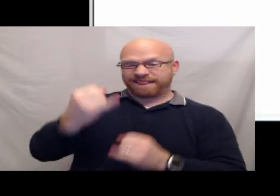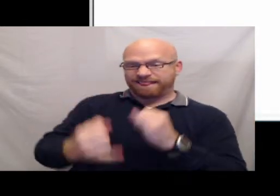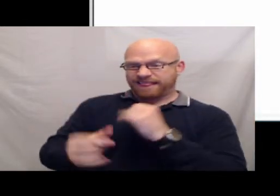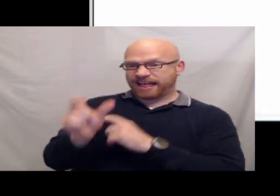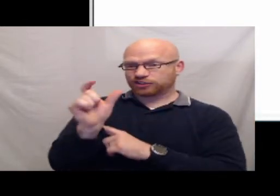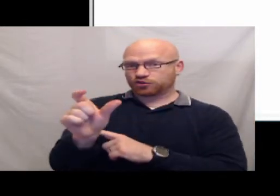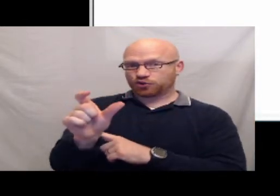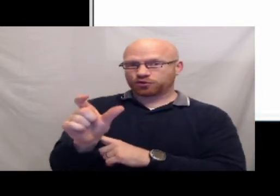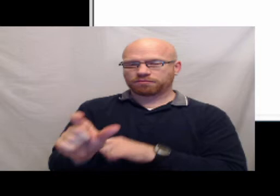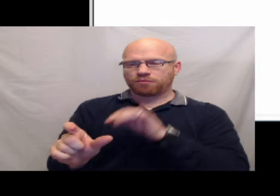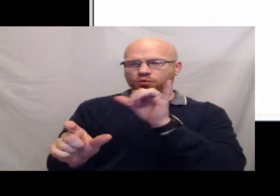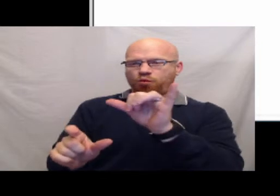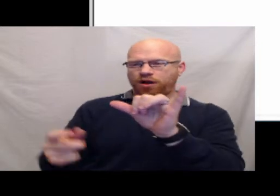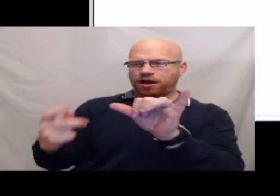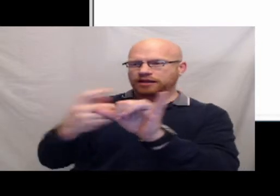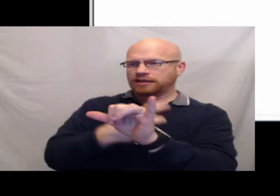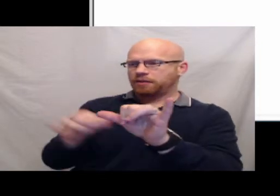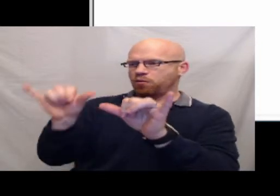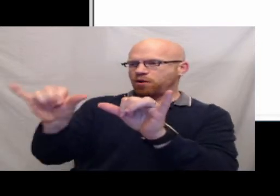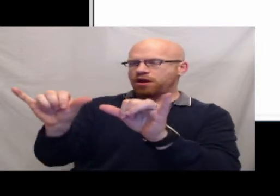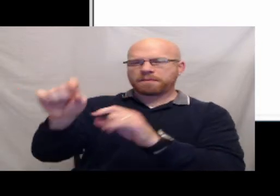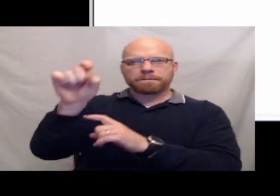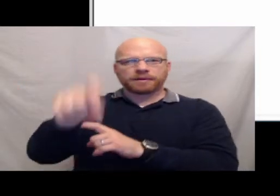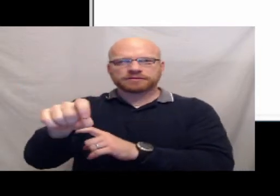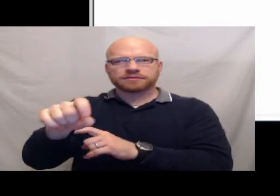Now our last term comes from the last two